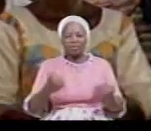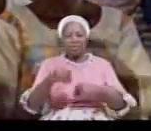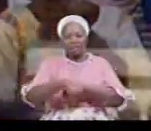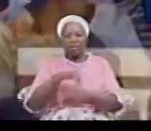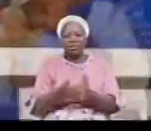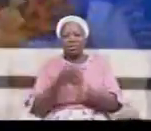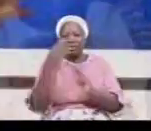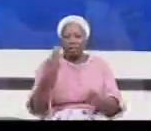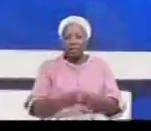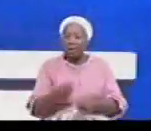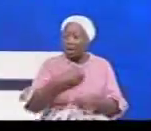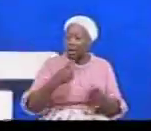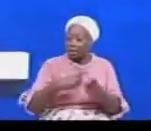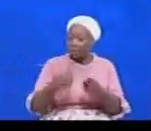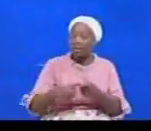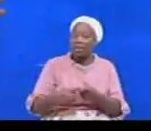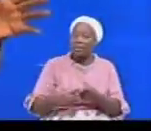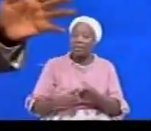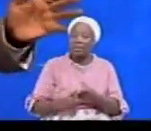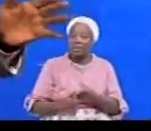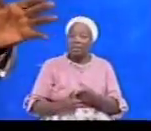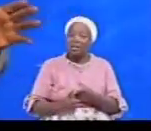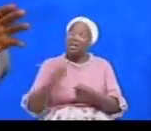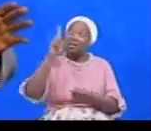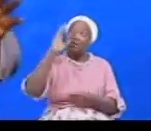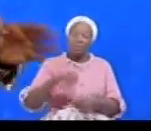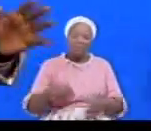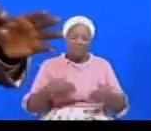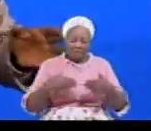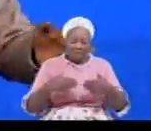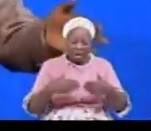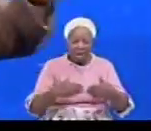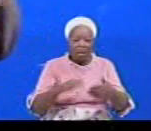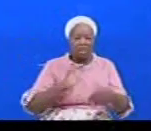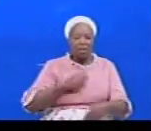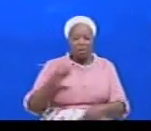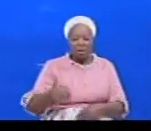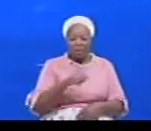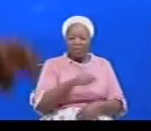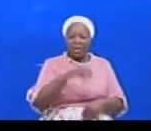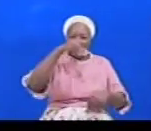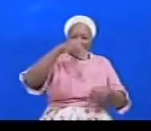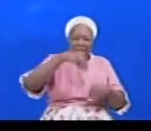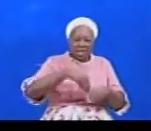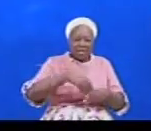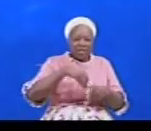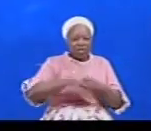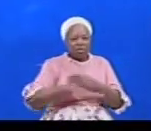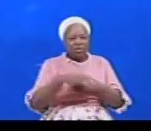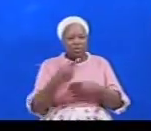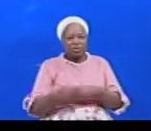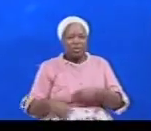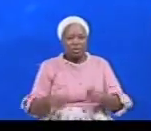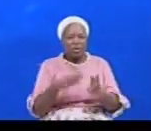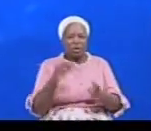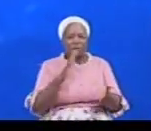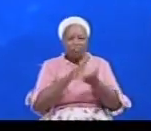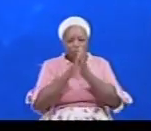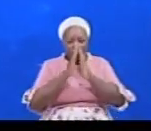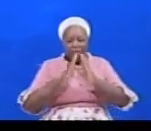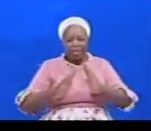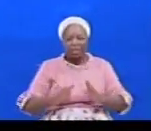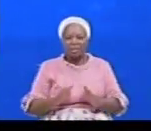And then it will guide our feet into the way of peace.